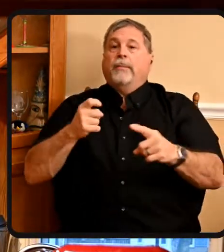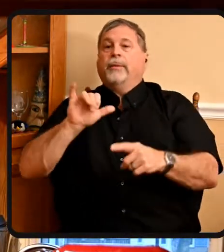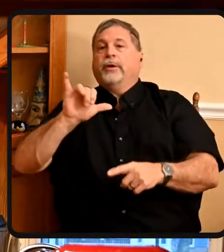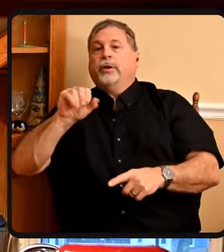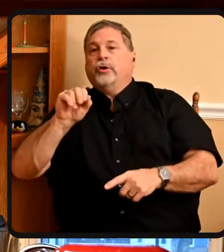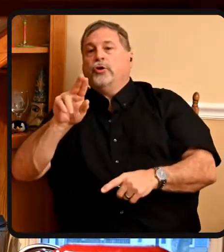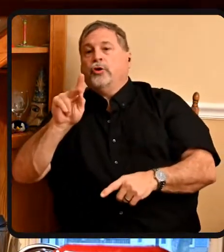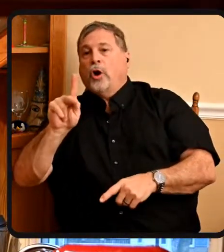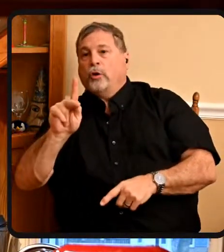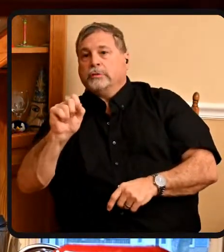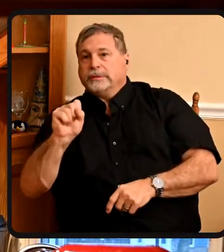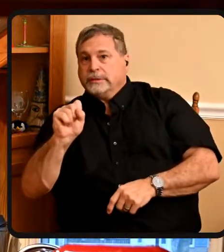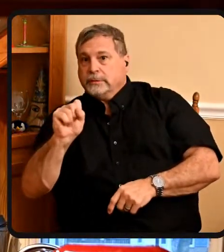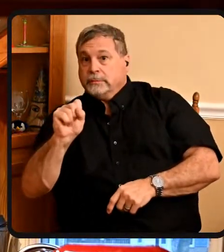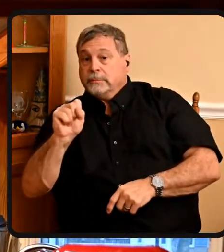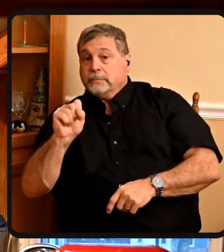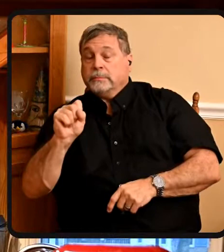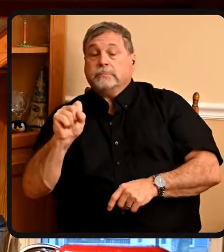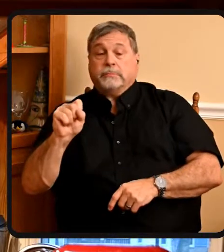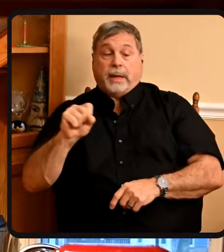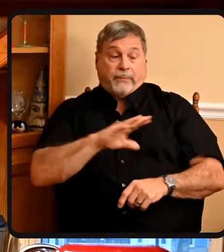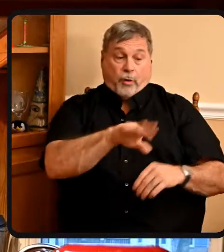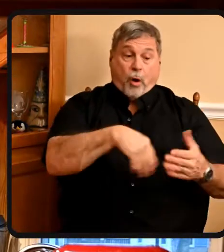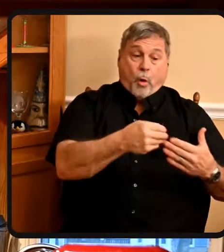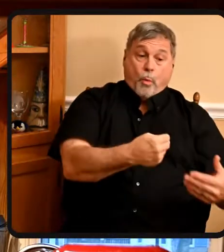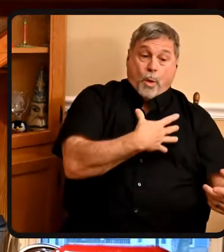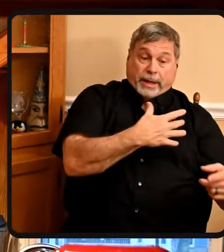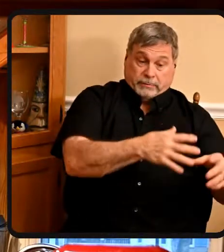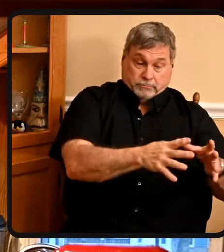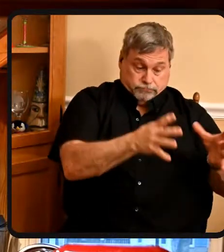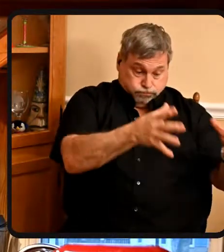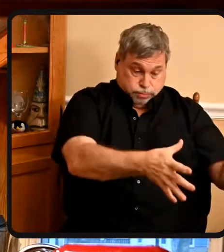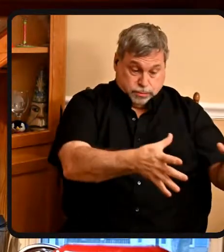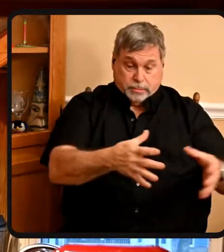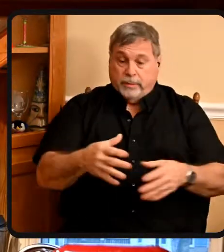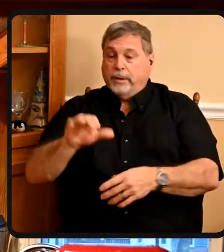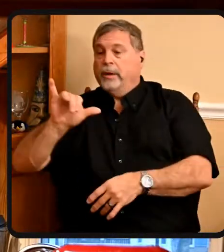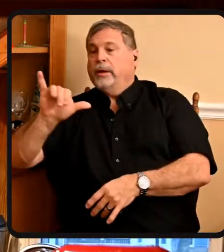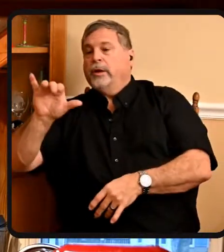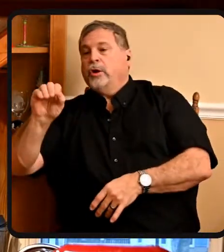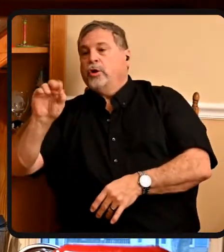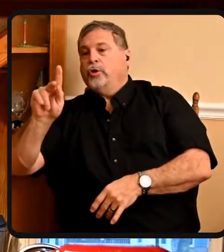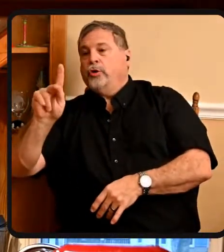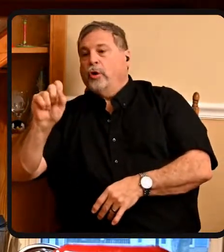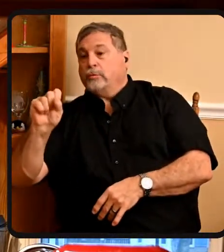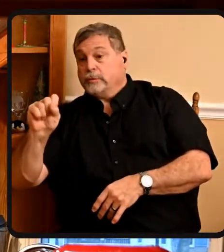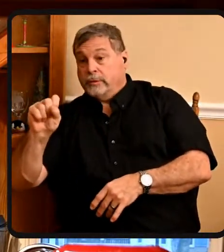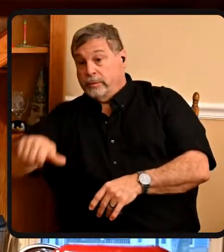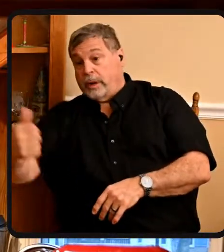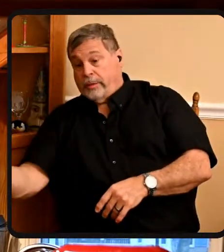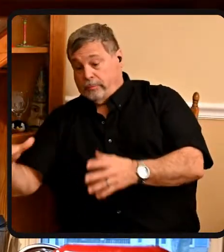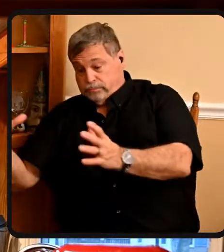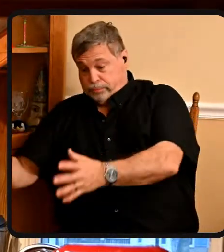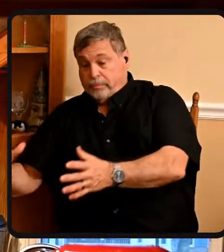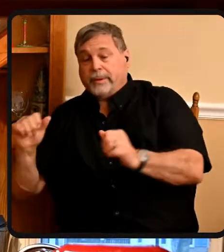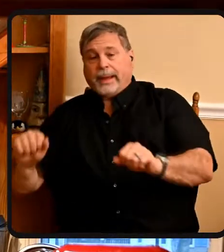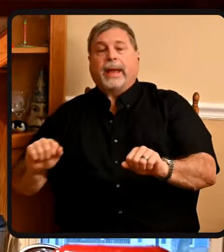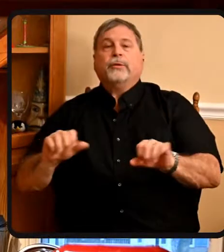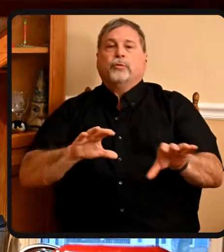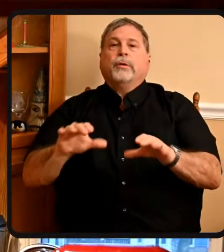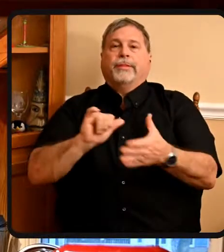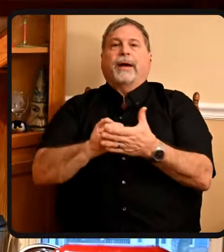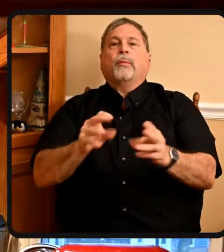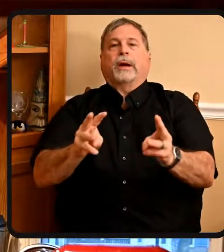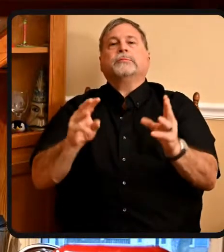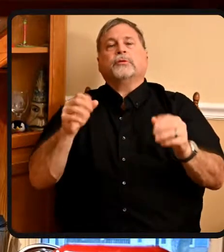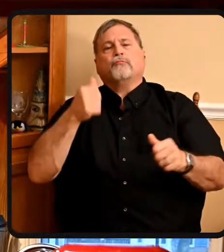yolks from the whites. So you would have all whites in one area and all yolks in another. So if you wanted them for different purposes, you could